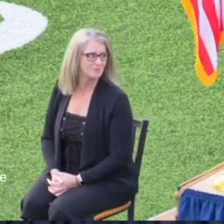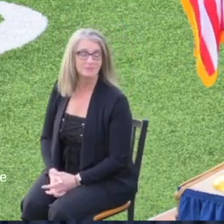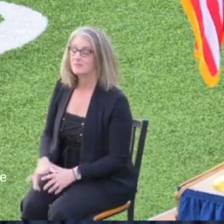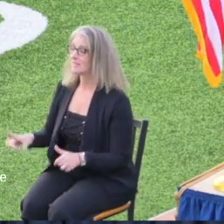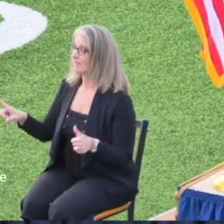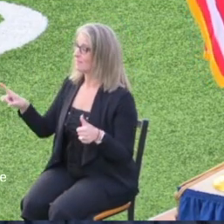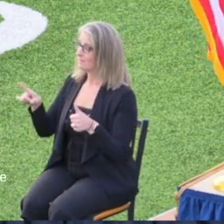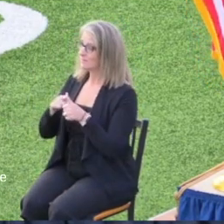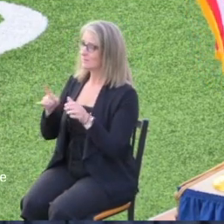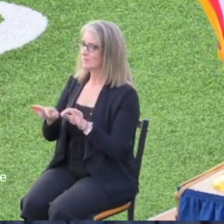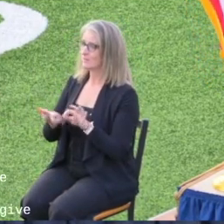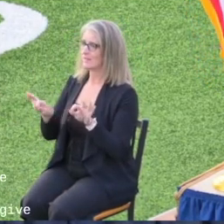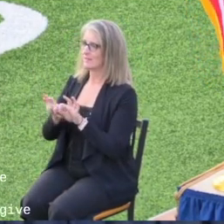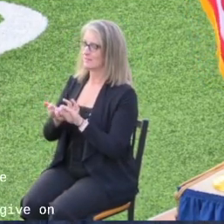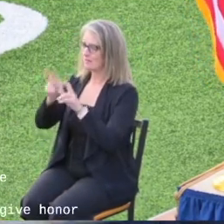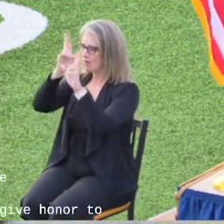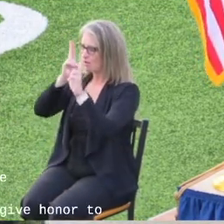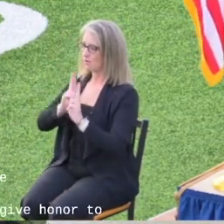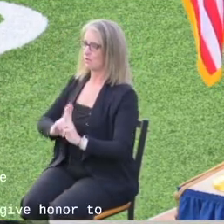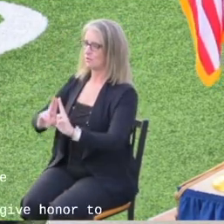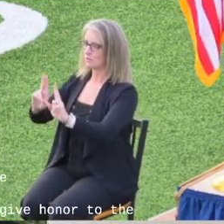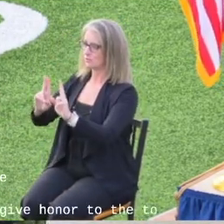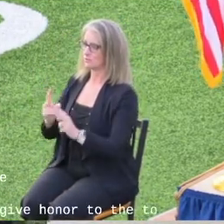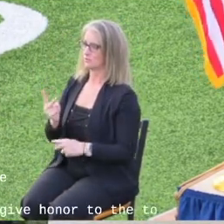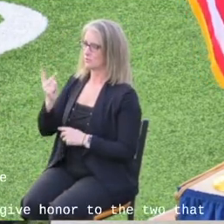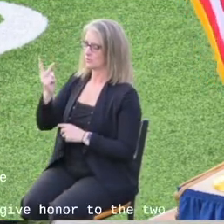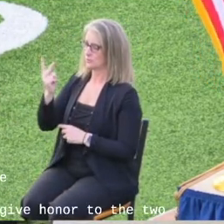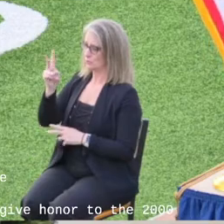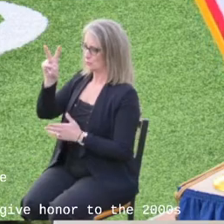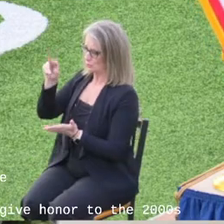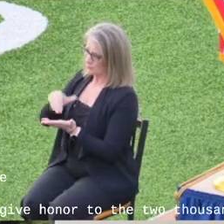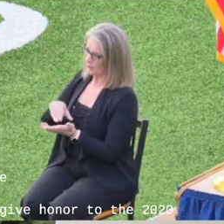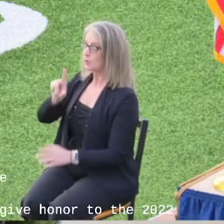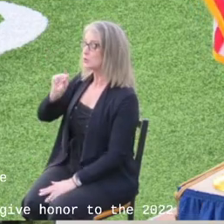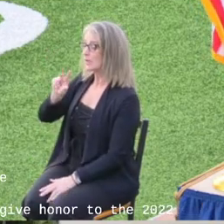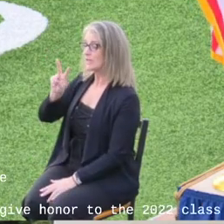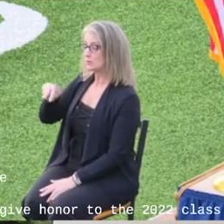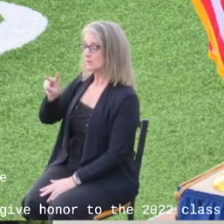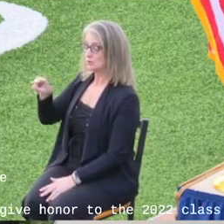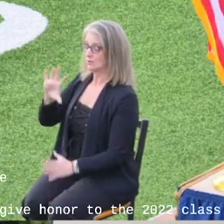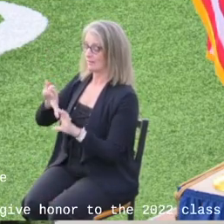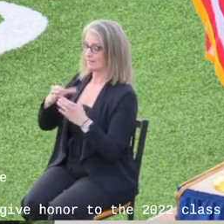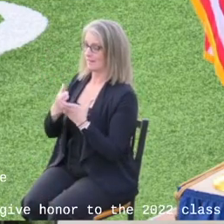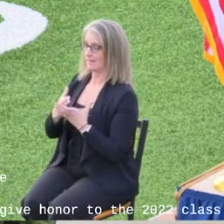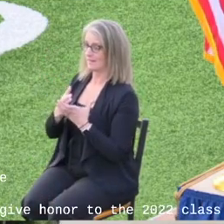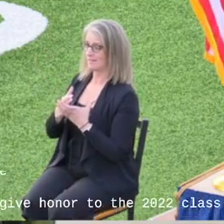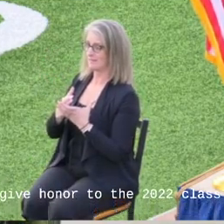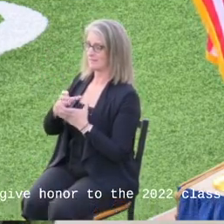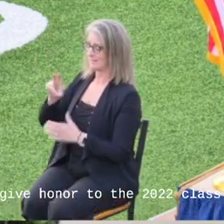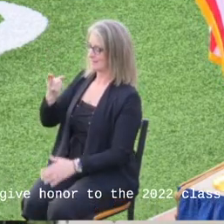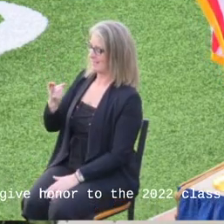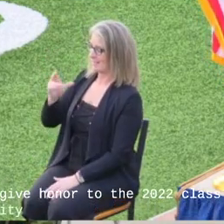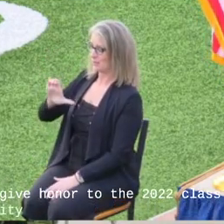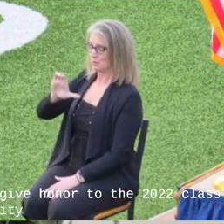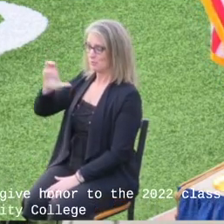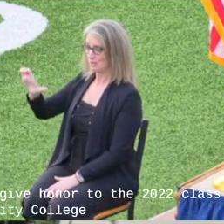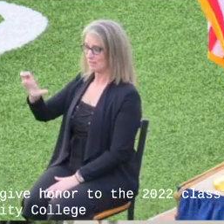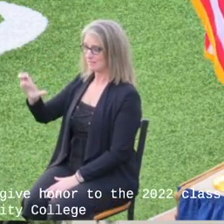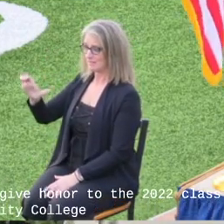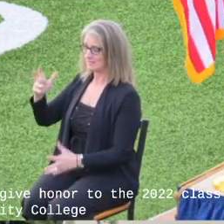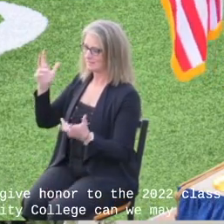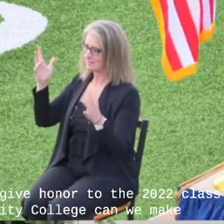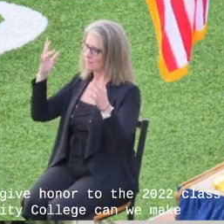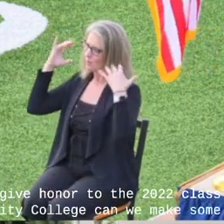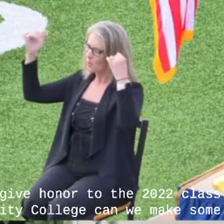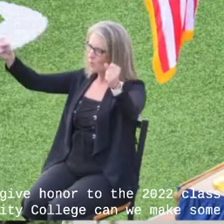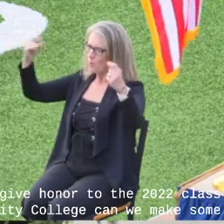First and foremost, can I give honor to the 2022 class of Highland Community College? Can we